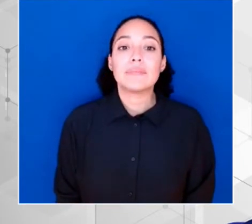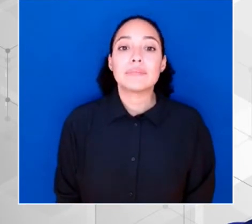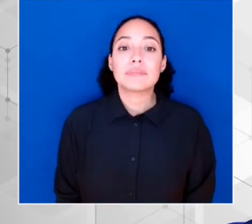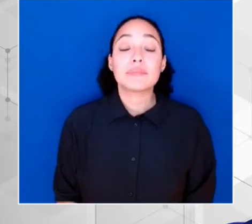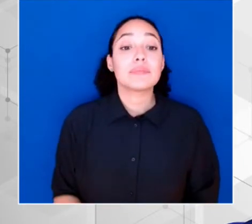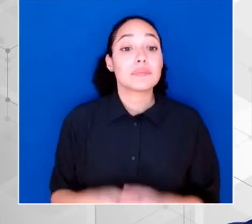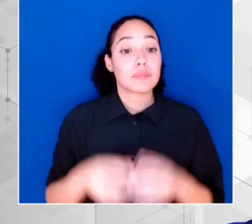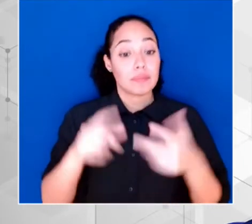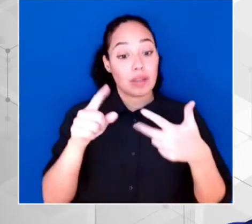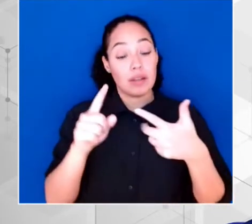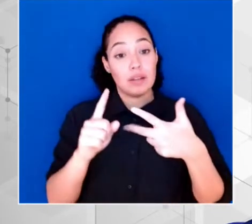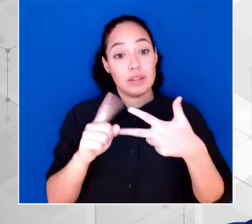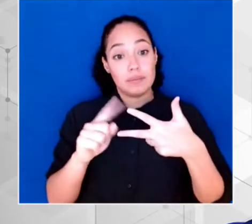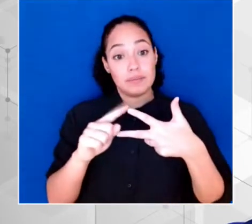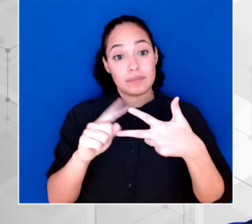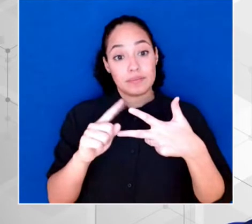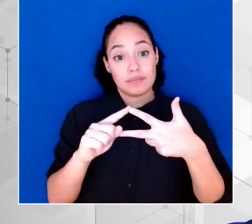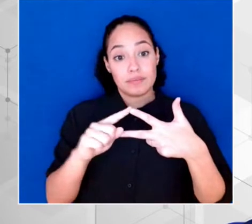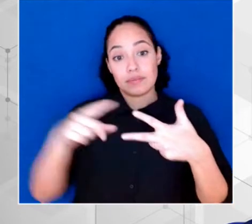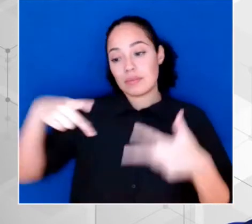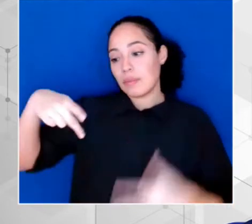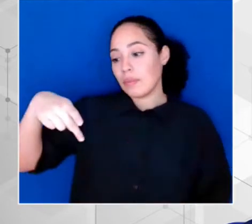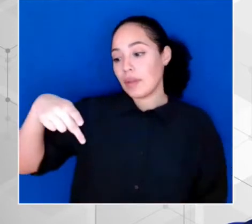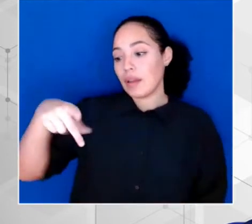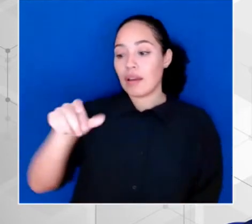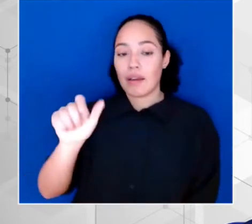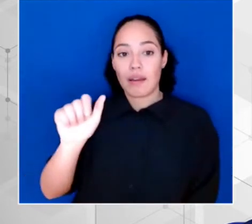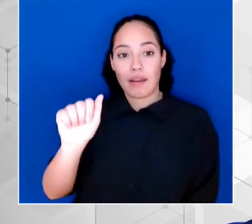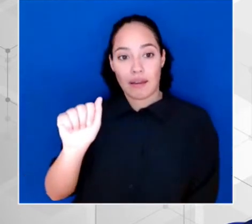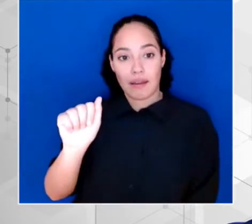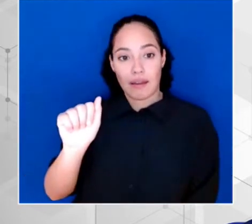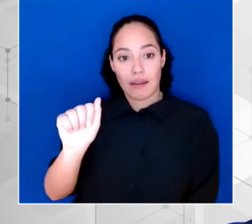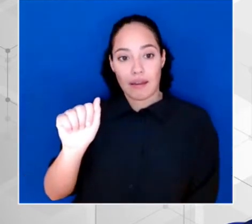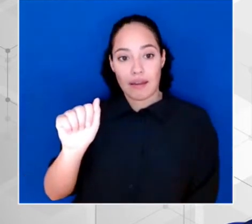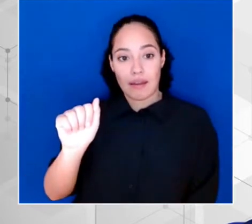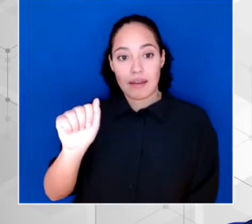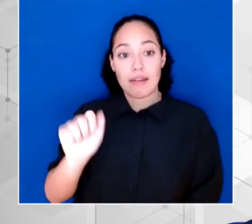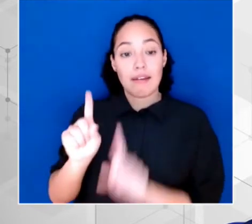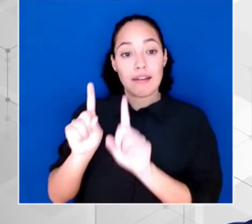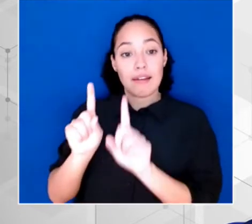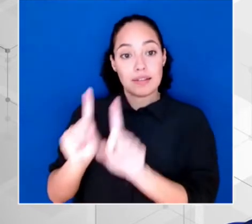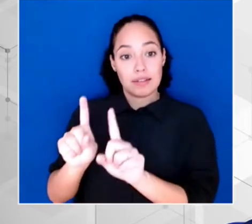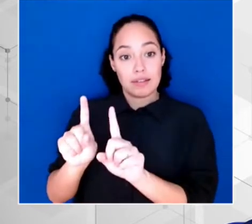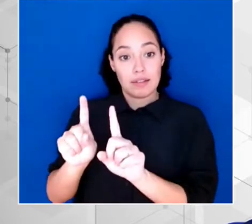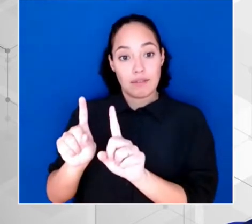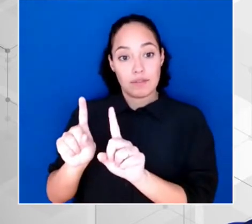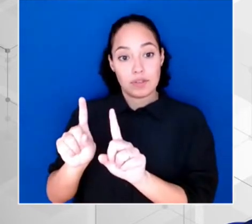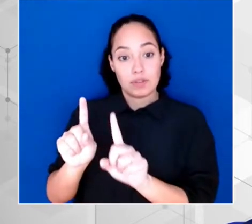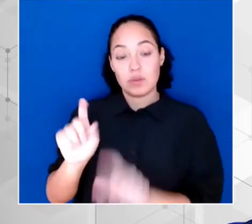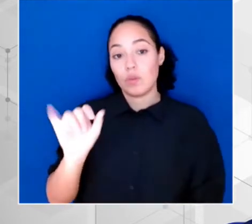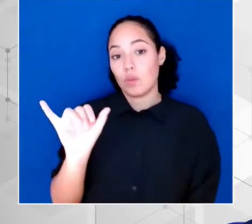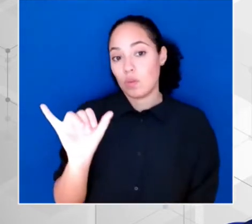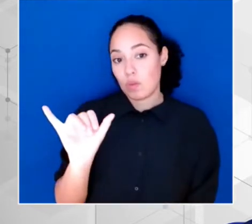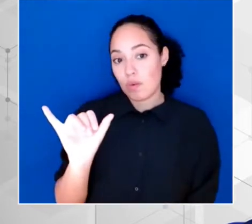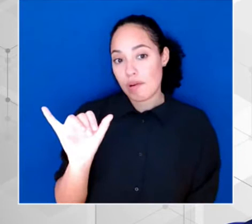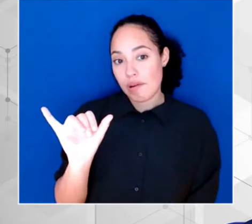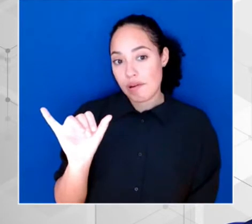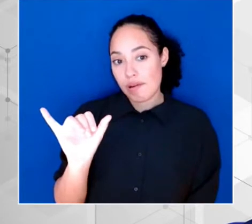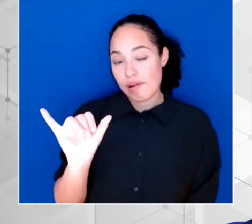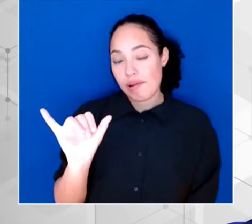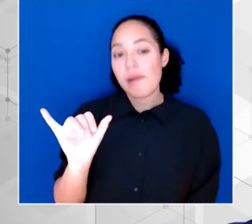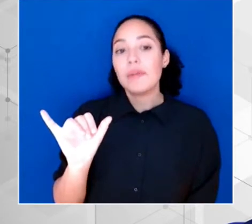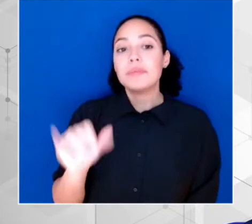PA11Y, and this works exactly the same. You need to install it globally in your machine, and you can use it in the terminal